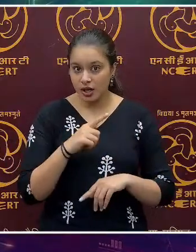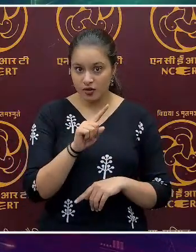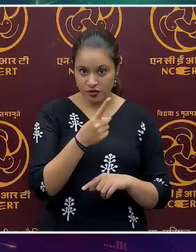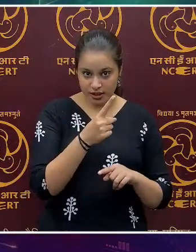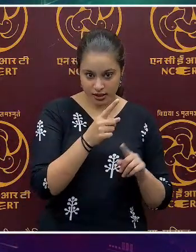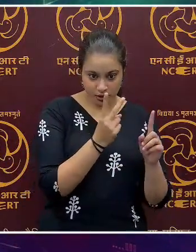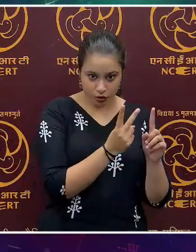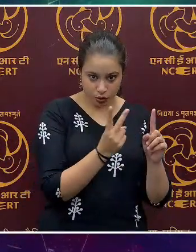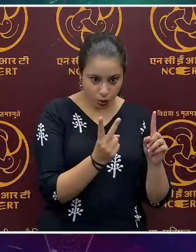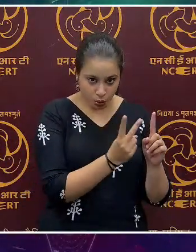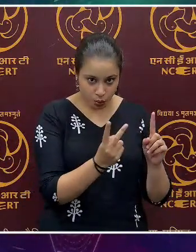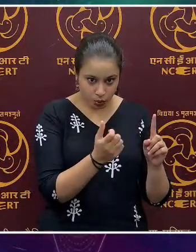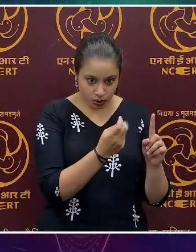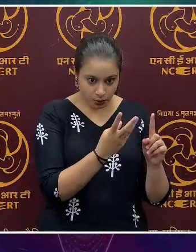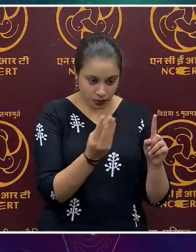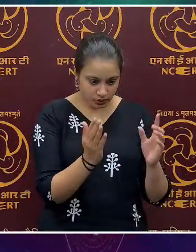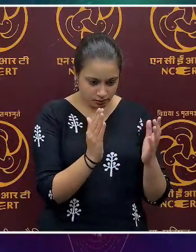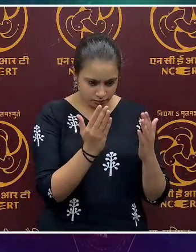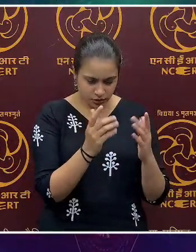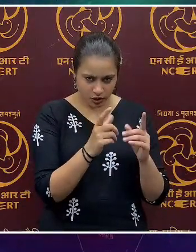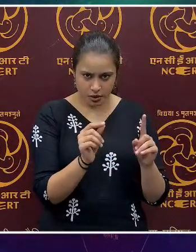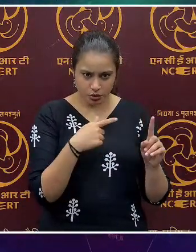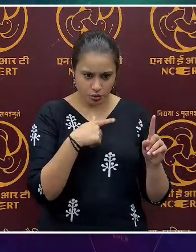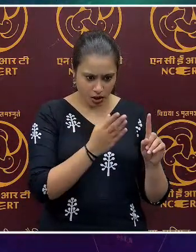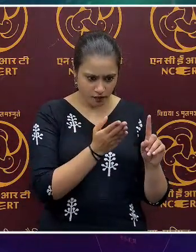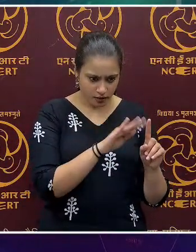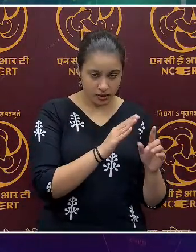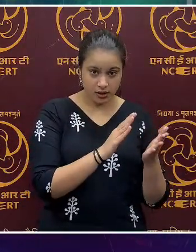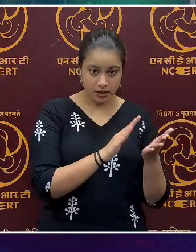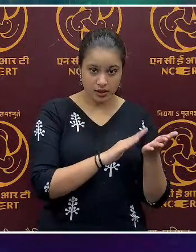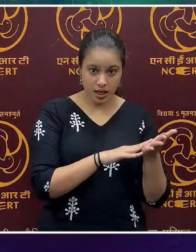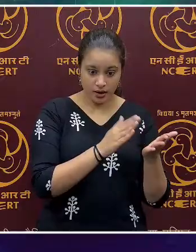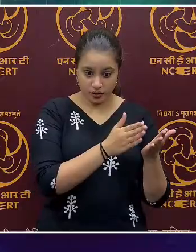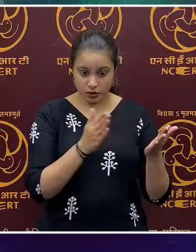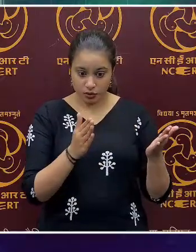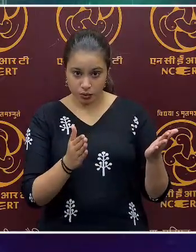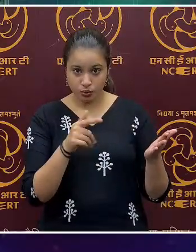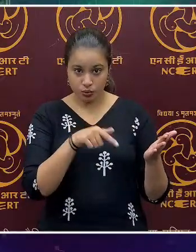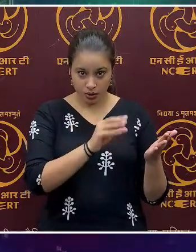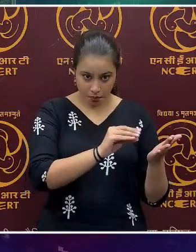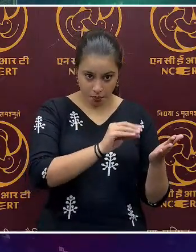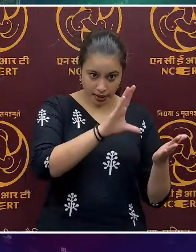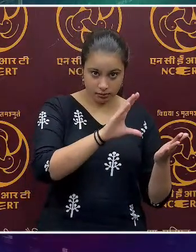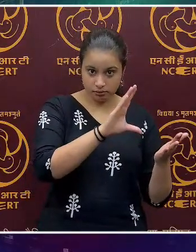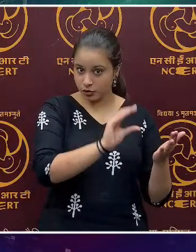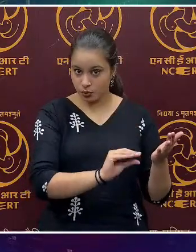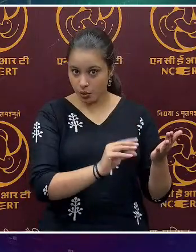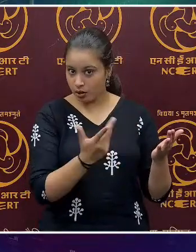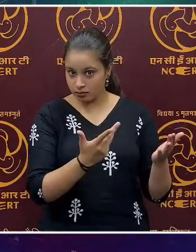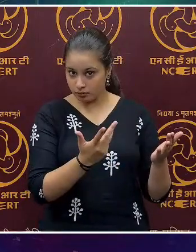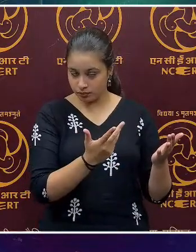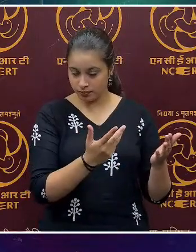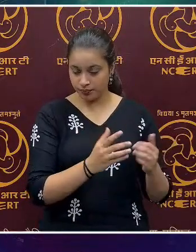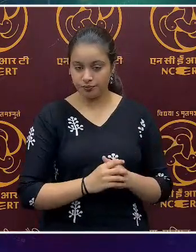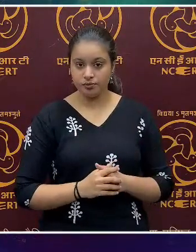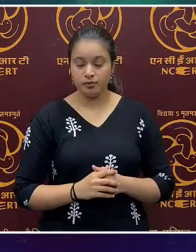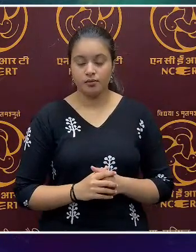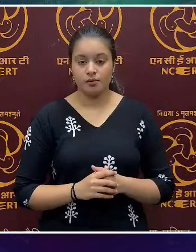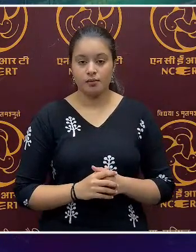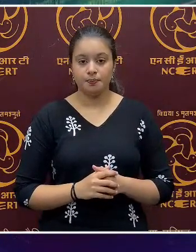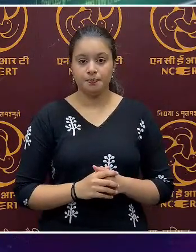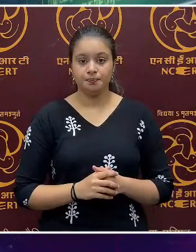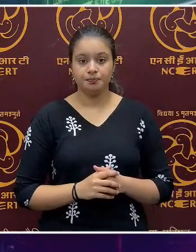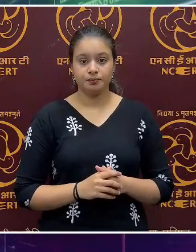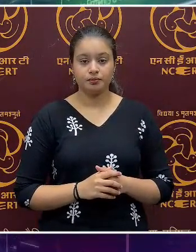number, like it will compare right number from the left whether it is greater or smaller. So and it